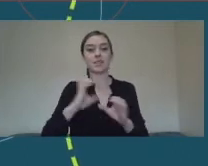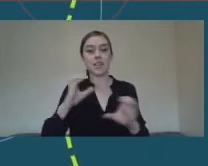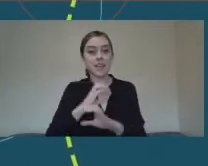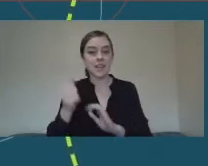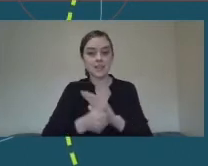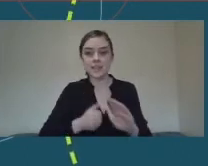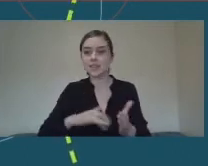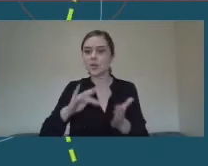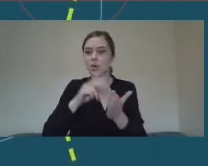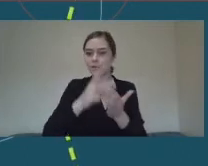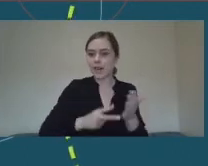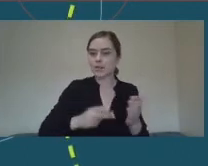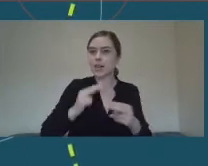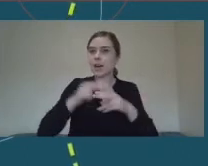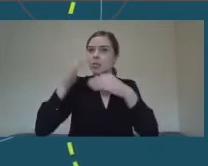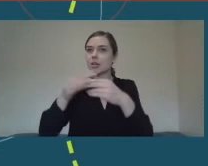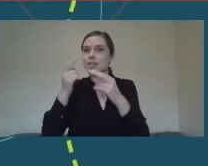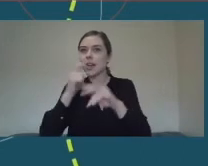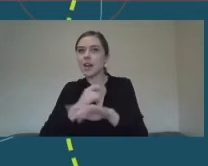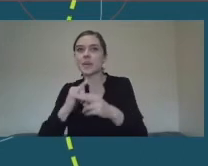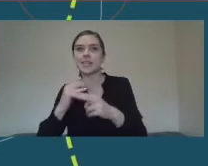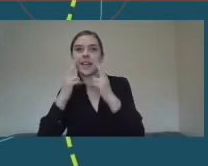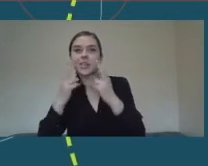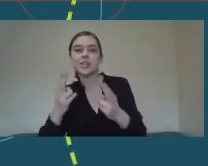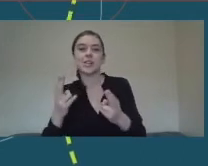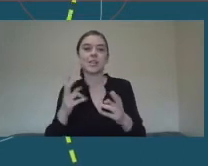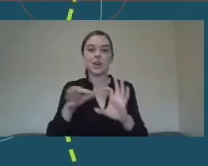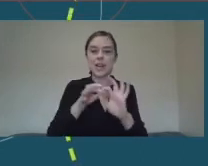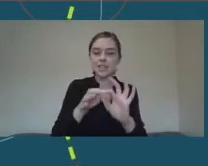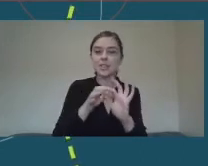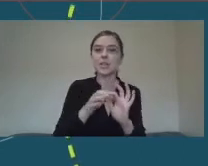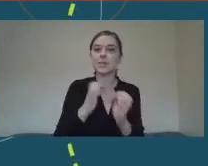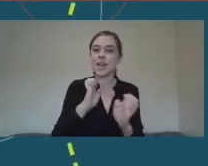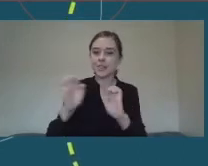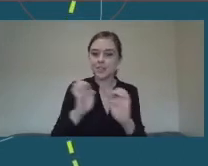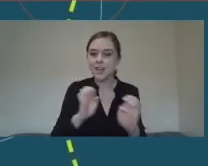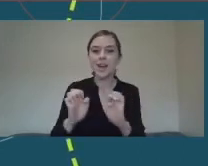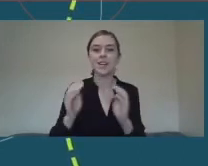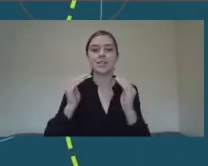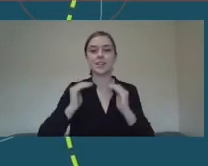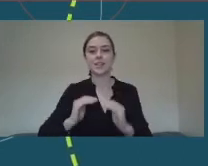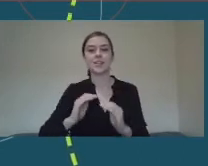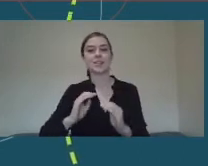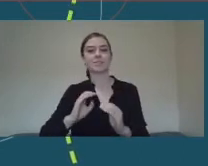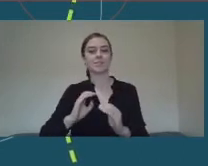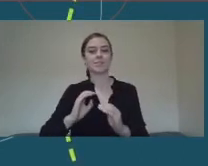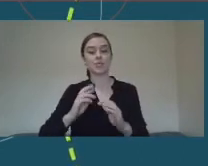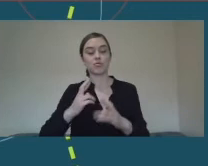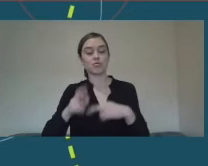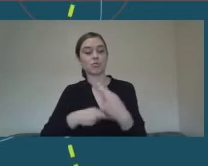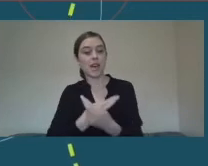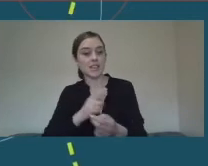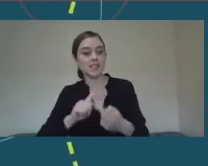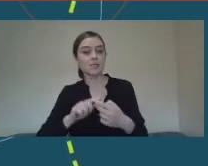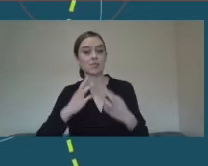time and nature, relationships, exercise, contribution to others, arts and leisure, rest and relaxation, and diet.